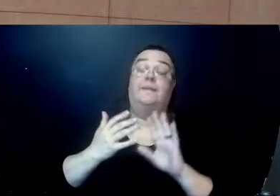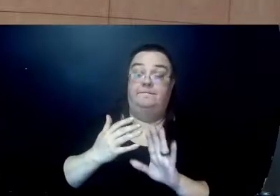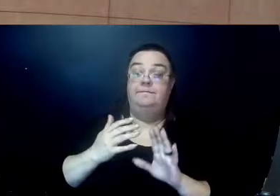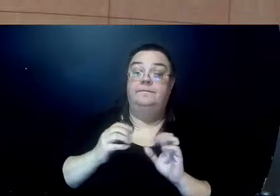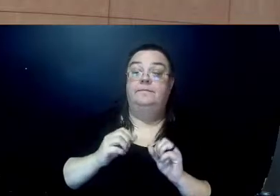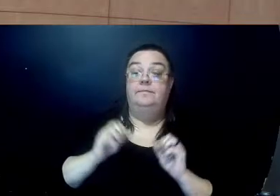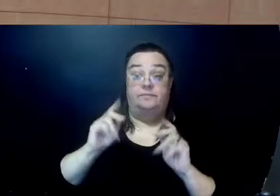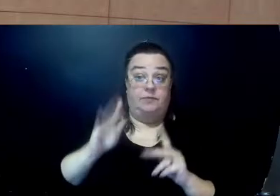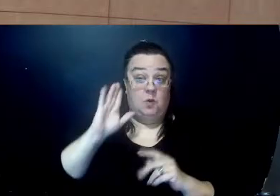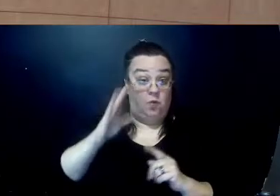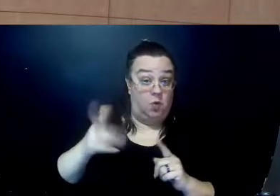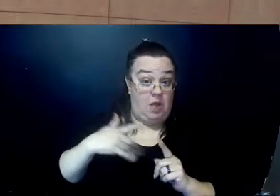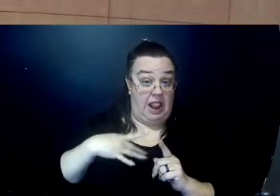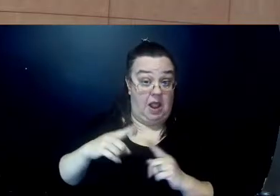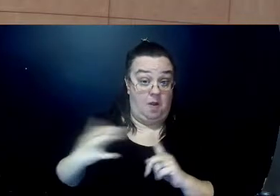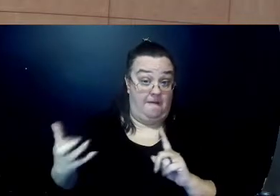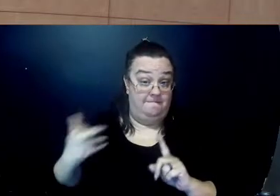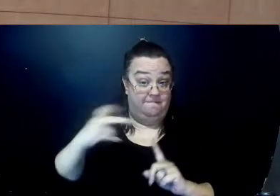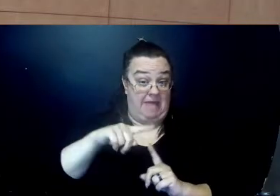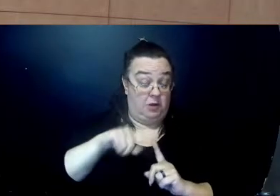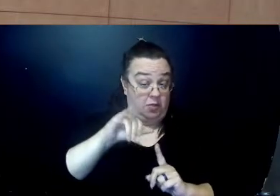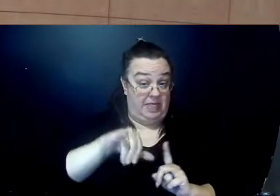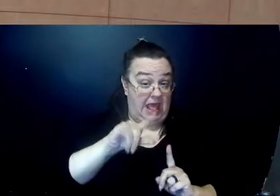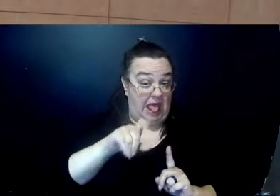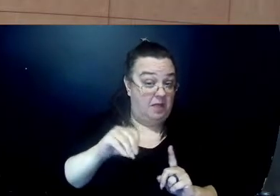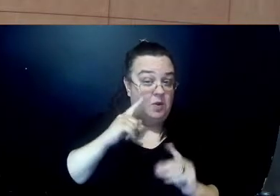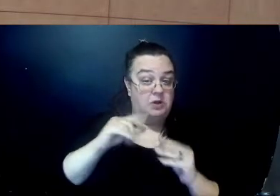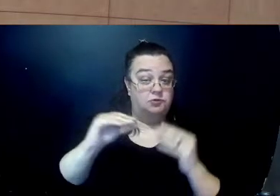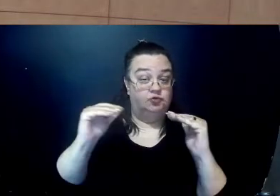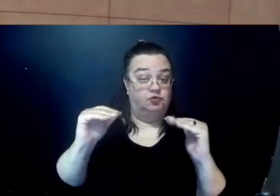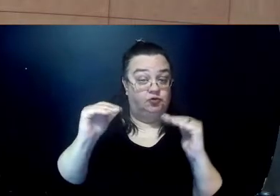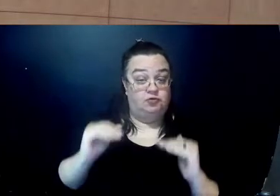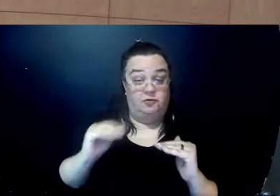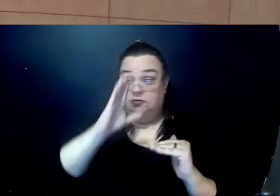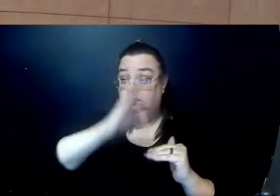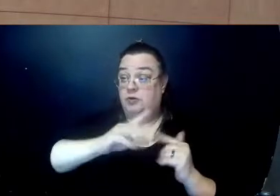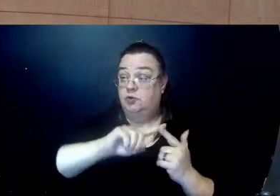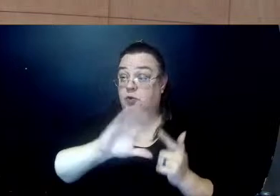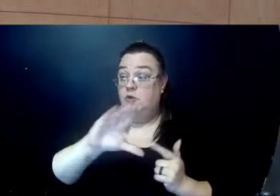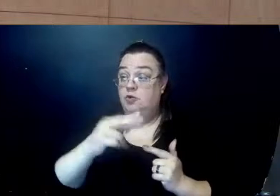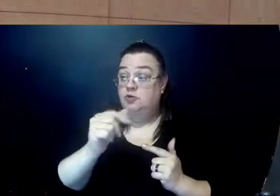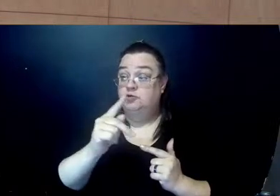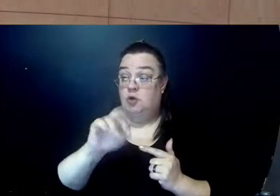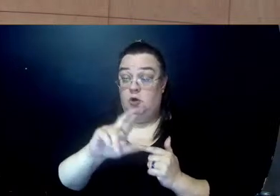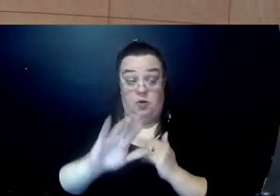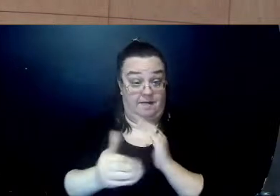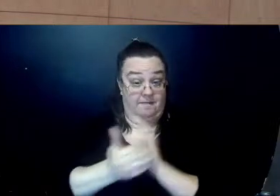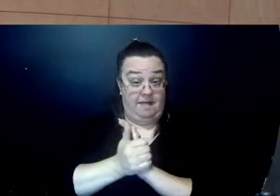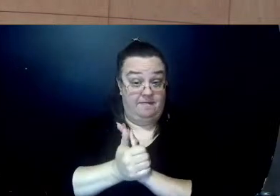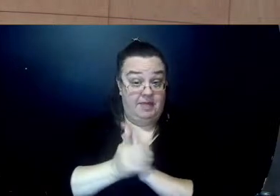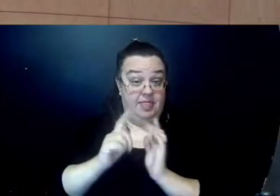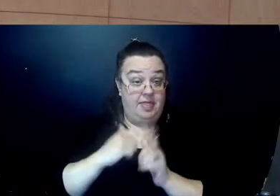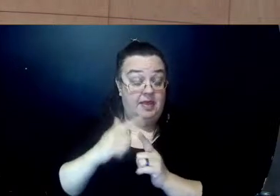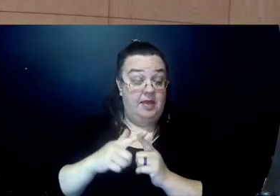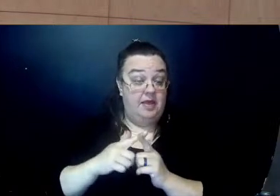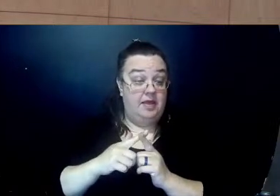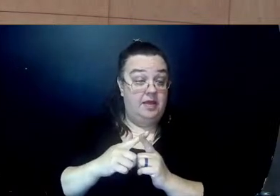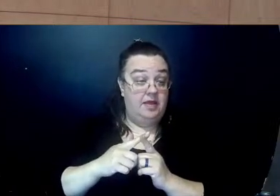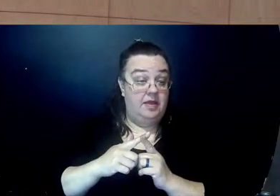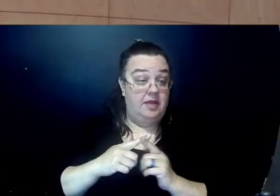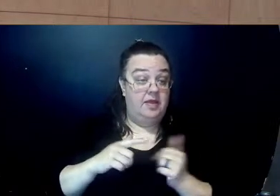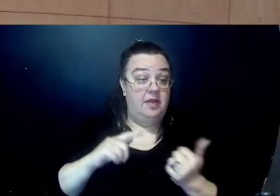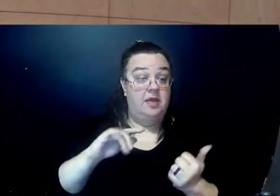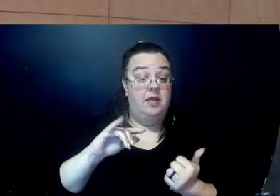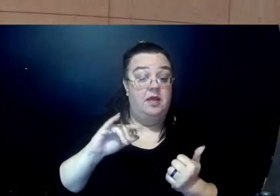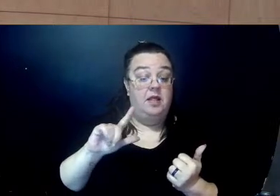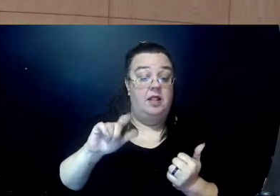Okay. Would you like to come back to this item? Shall we just shuffle and go directly to the charter amendment then? Yeah, because I know he has some distinct